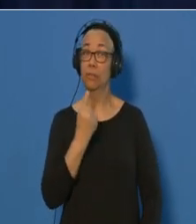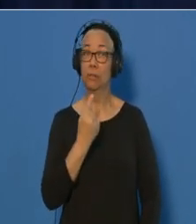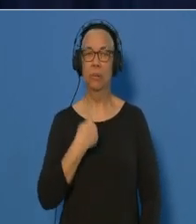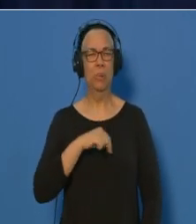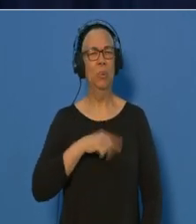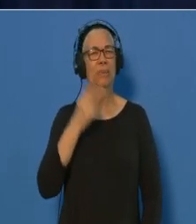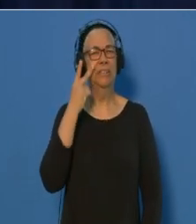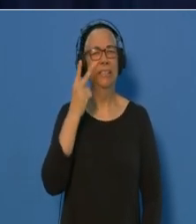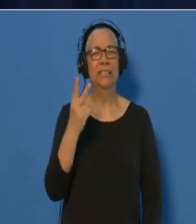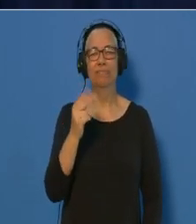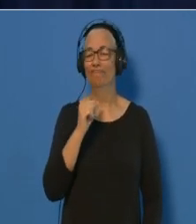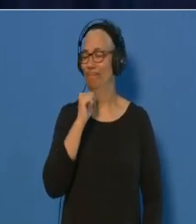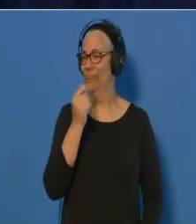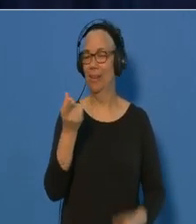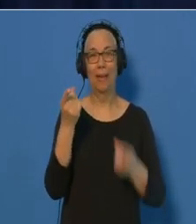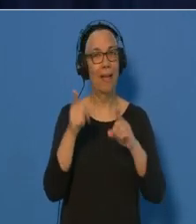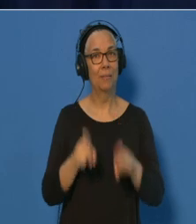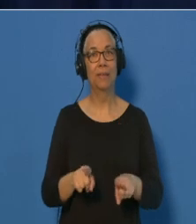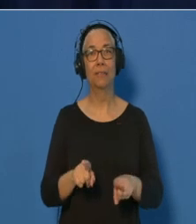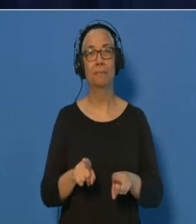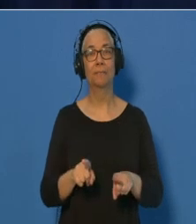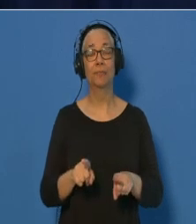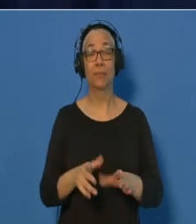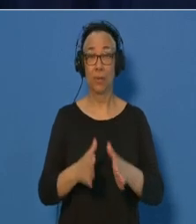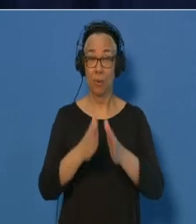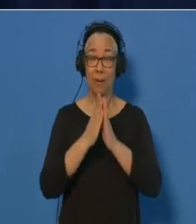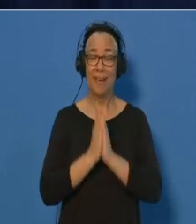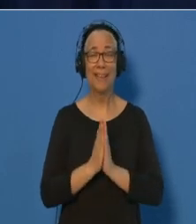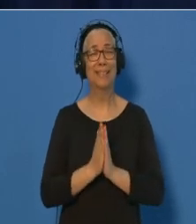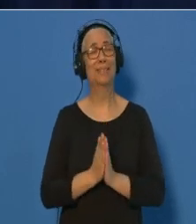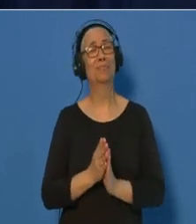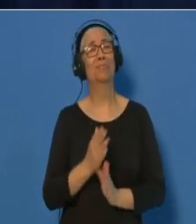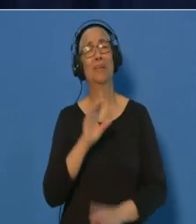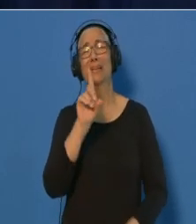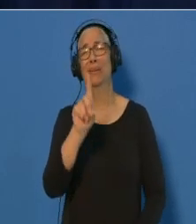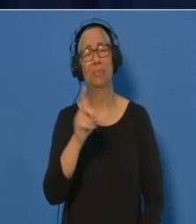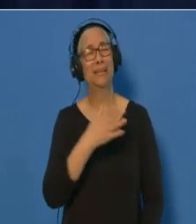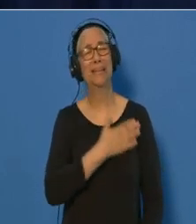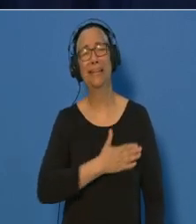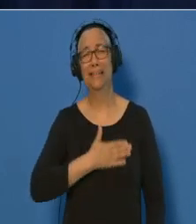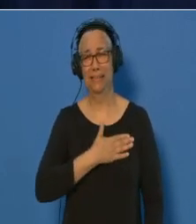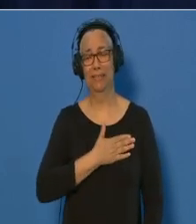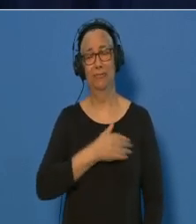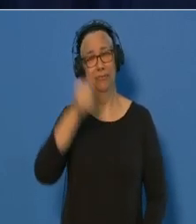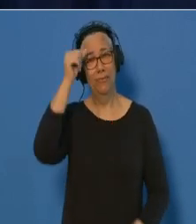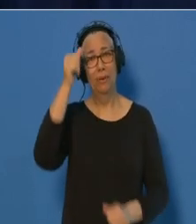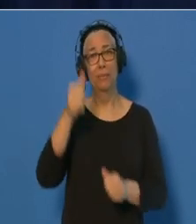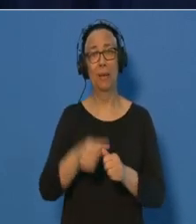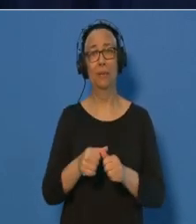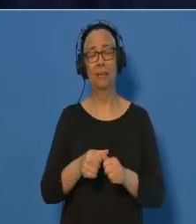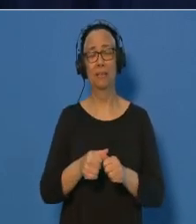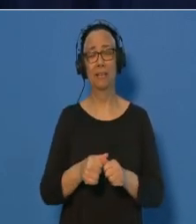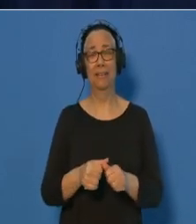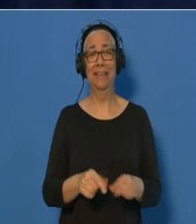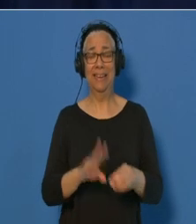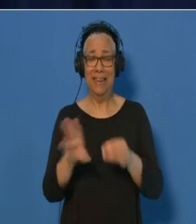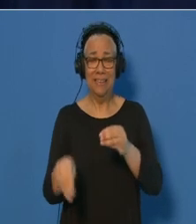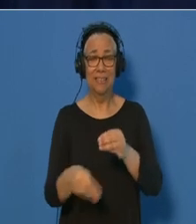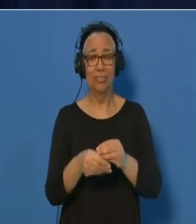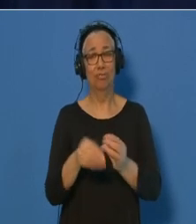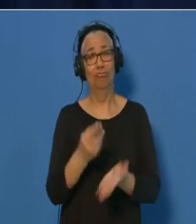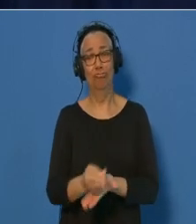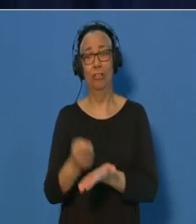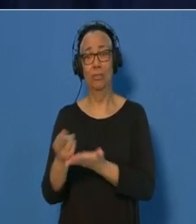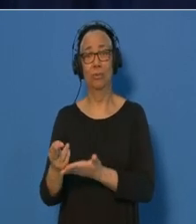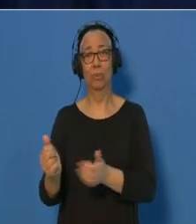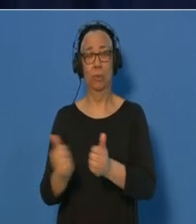seen that that is not being observed. And we're asking people to be mindful, as any additional resources that are strained with our police and